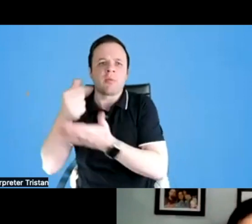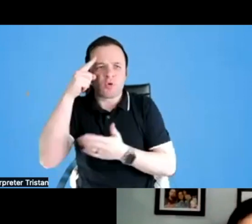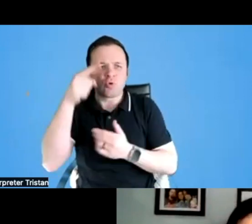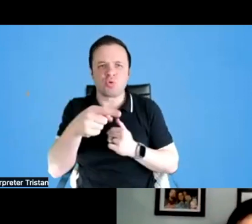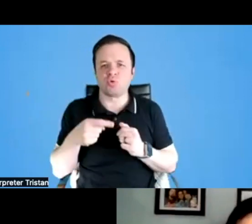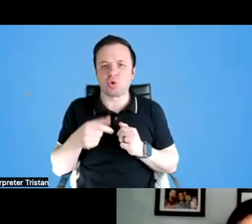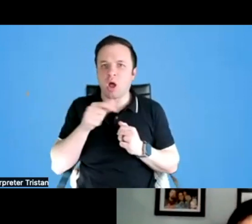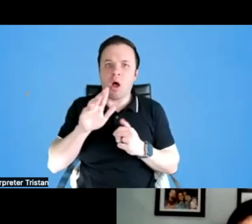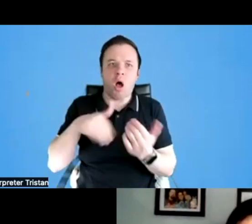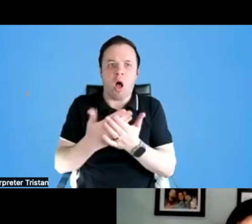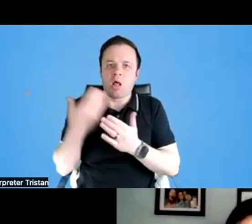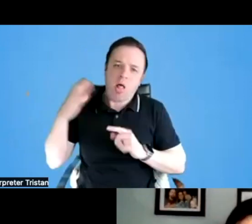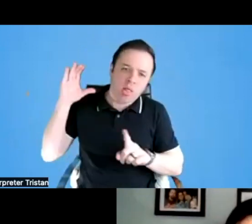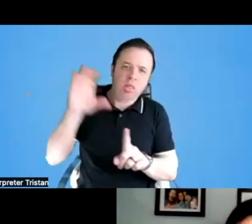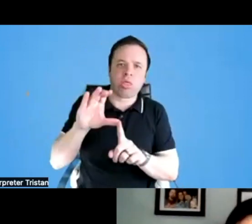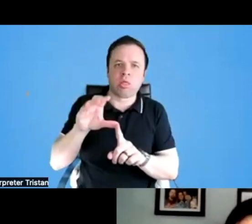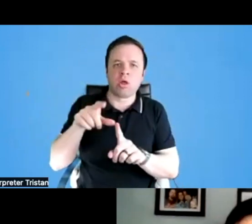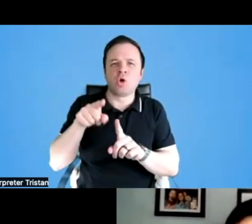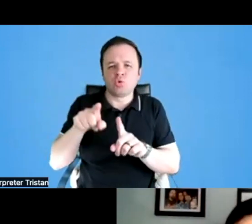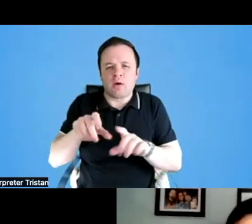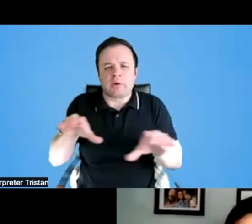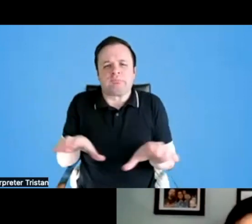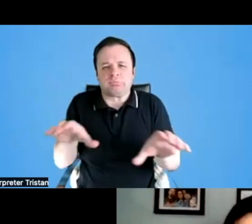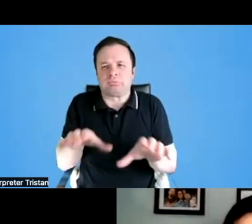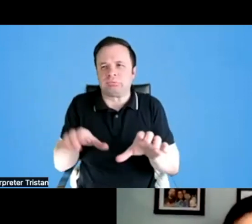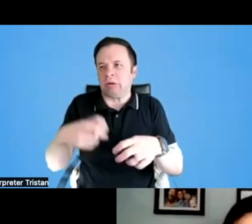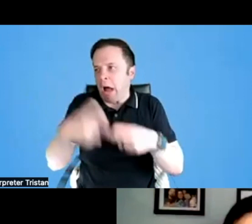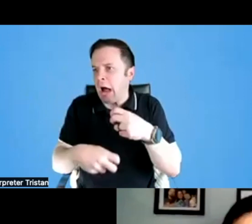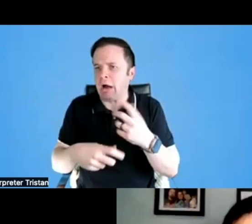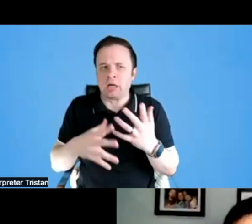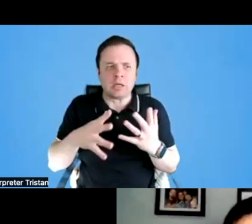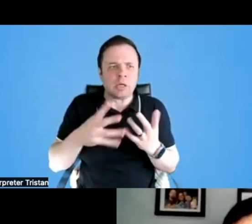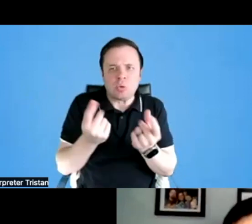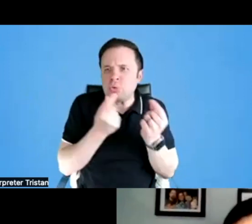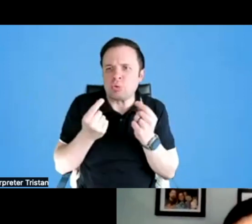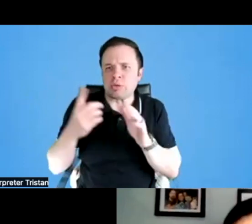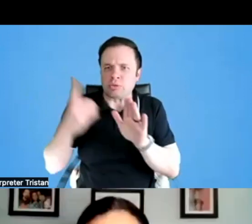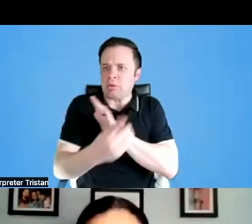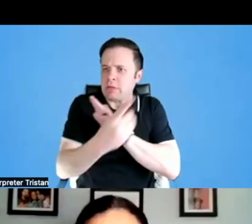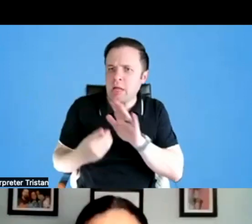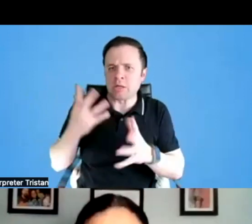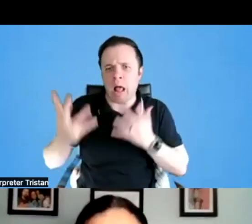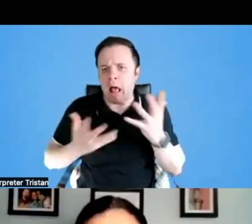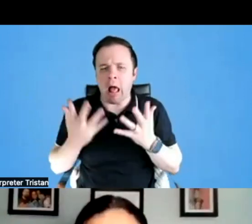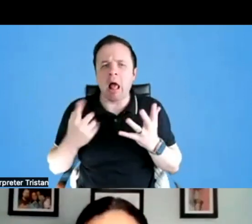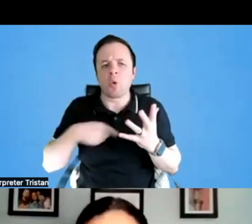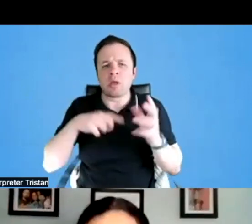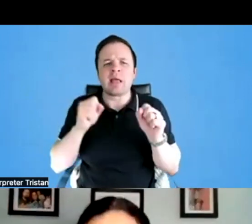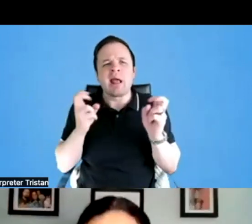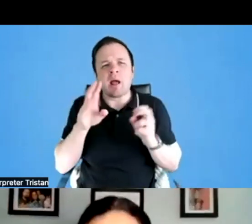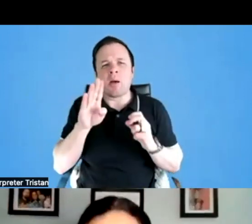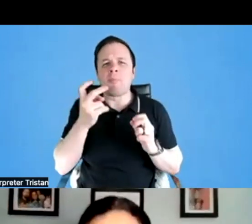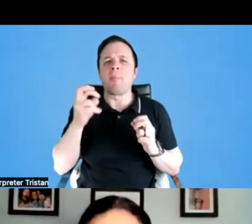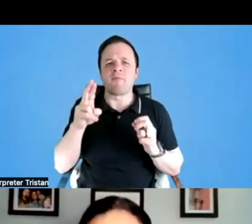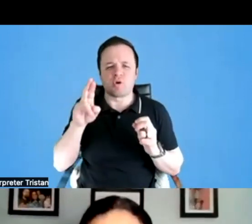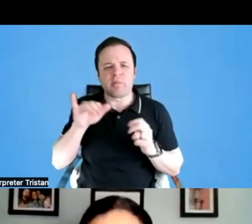the brunt of all of what is going to be hard, what is going to be harsh, what is going to be discriminatory. Like, we can play a little bit of a buffer in those